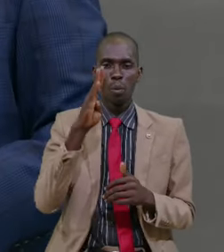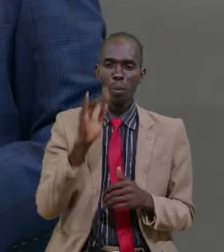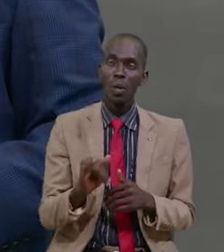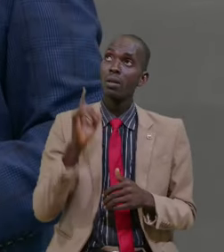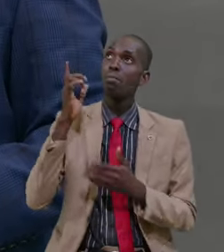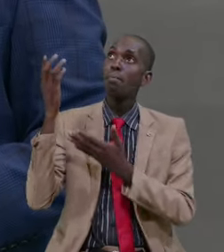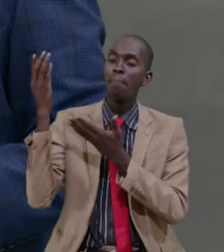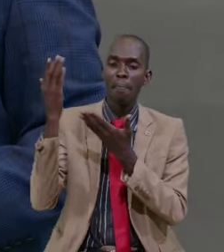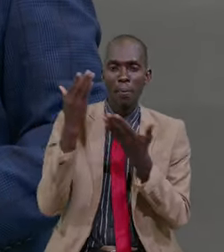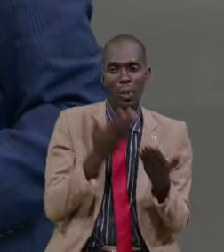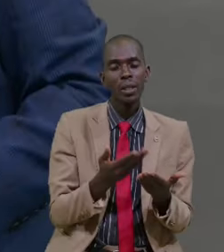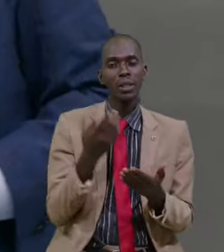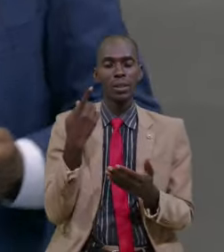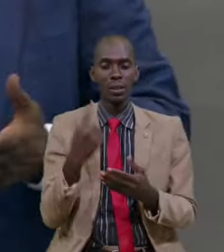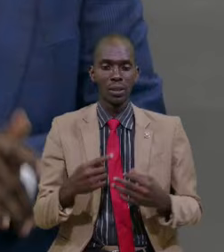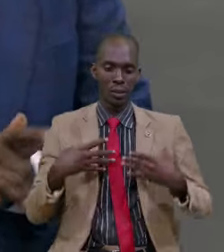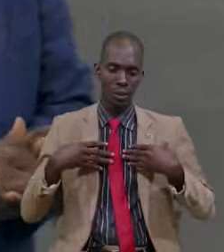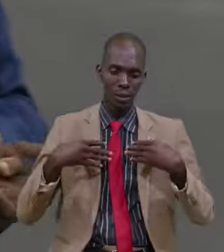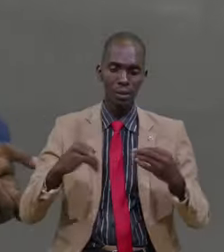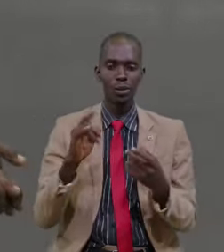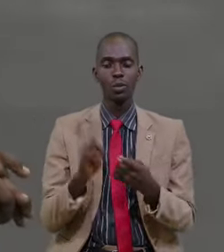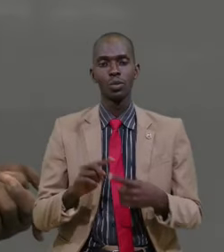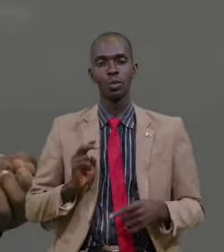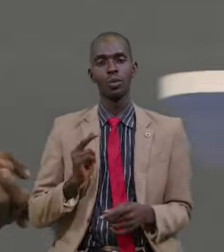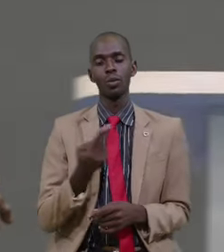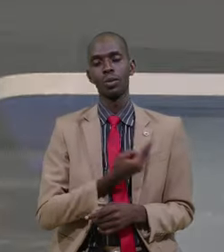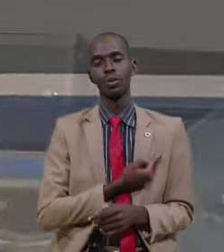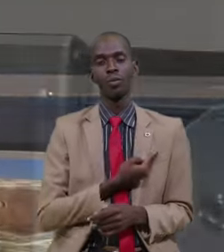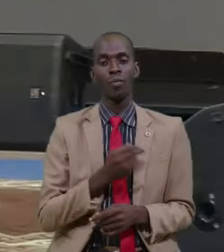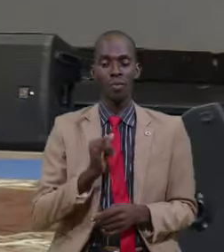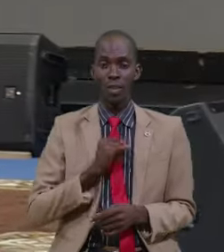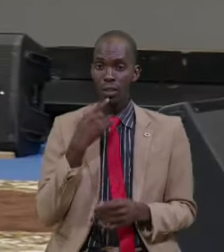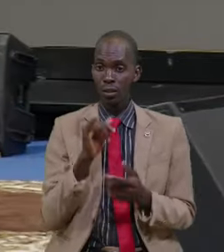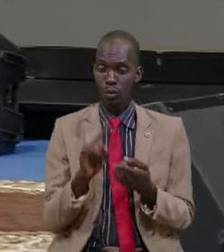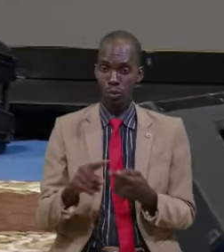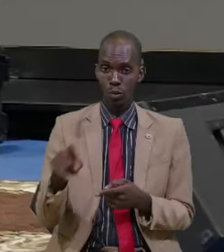healing unto us. And I say tonight, God is good.